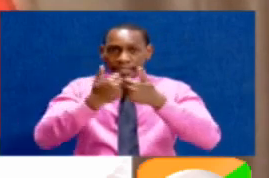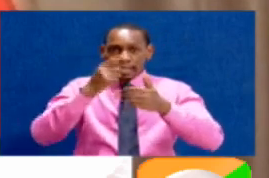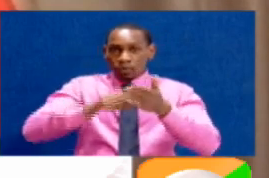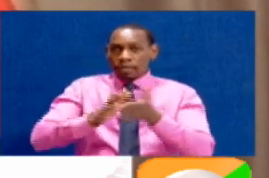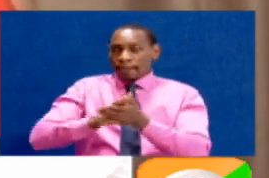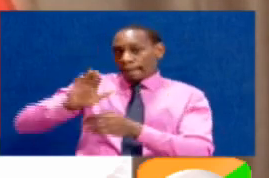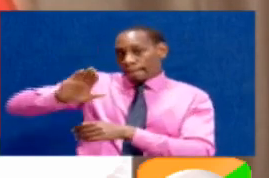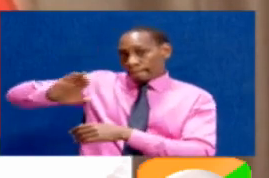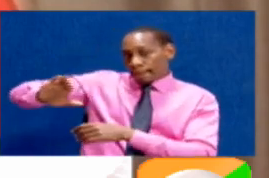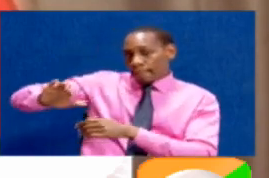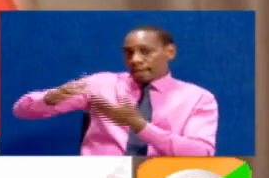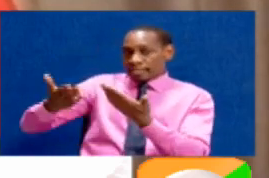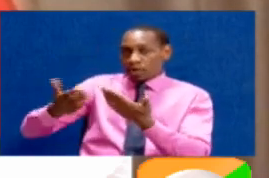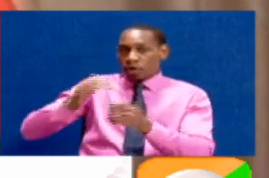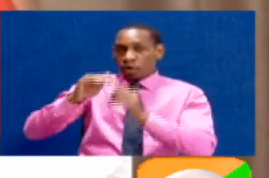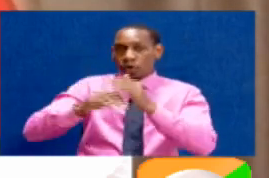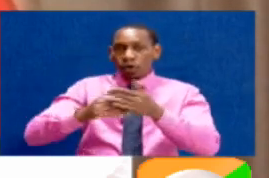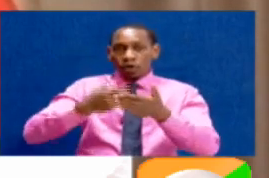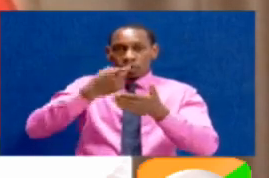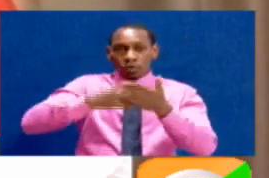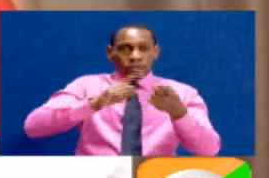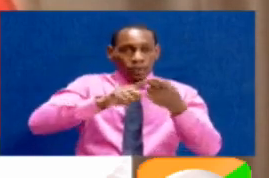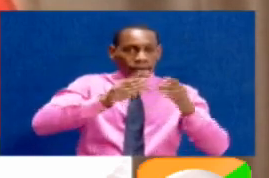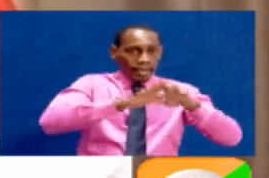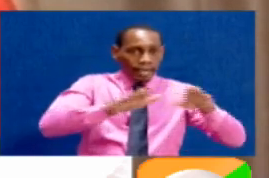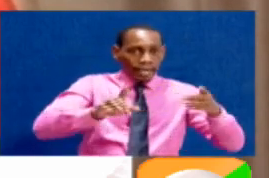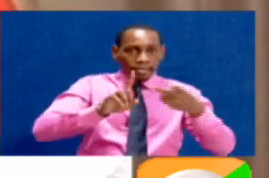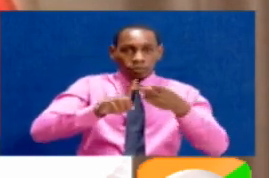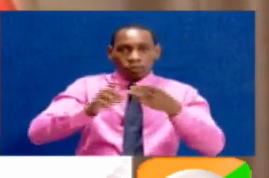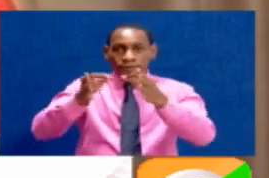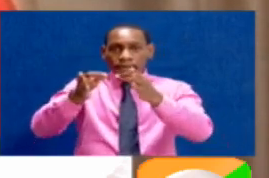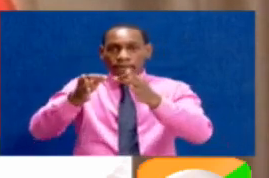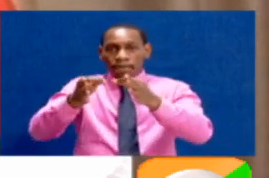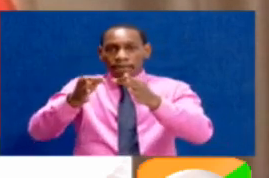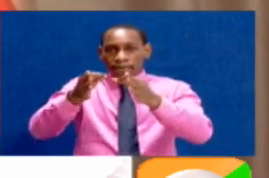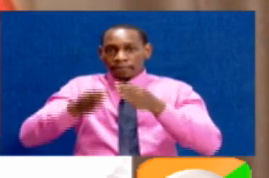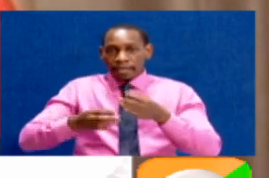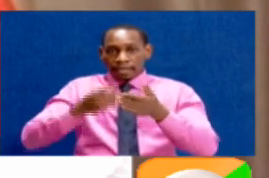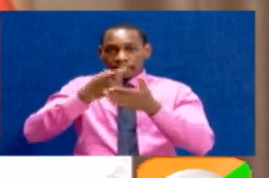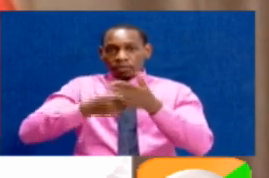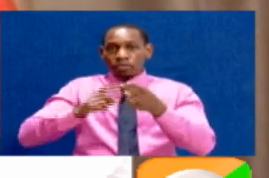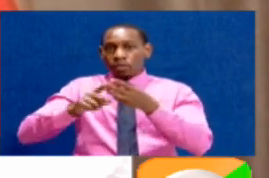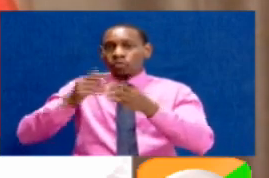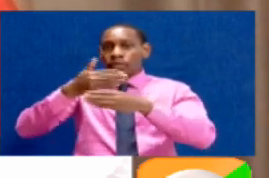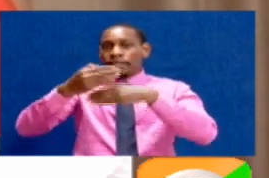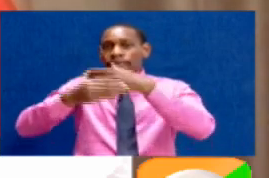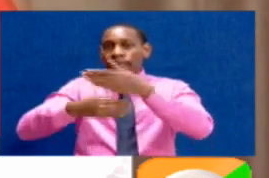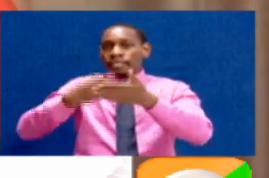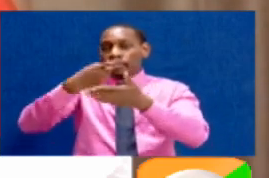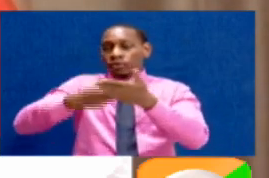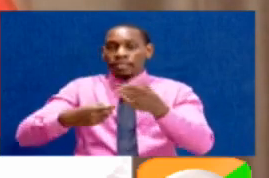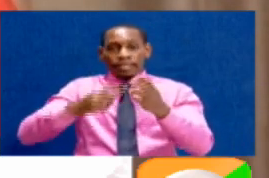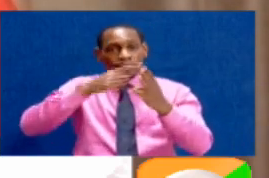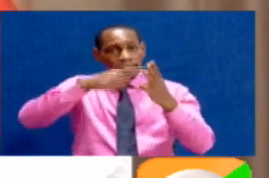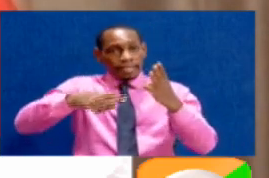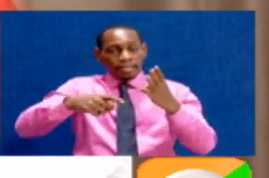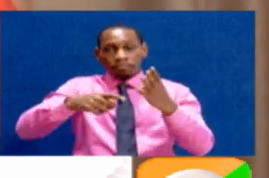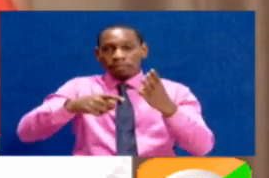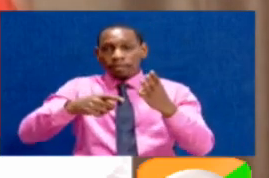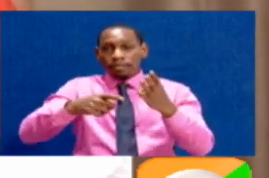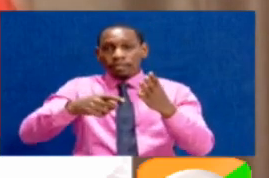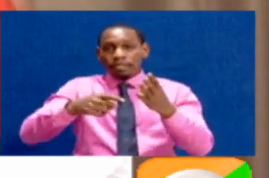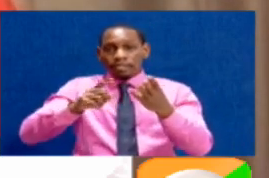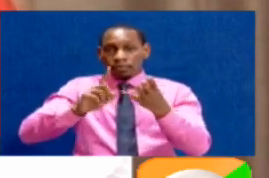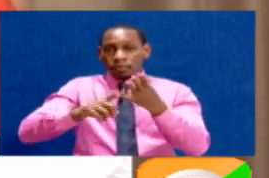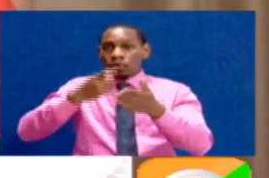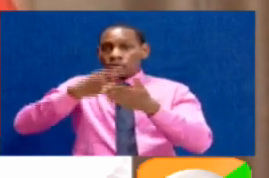make the balance of all these costs, land costs, financing costs, infrastructure costs, which can be quite, and